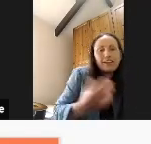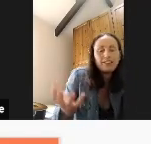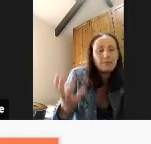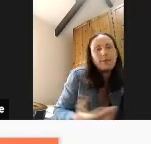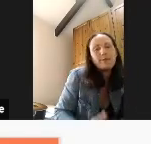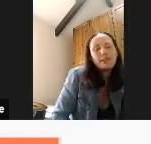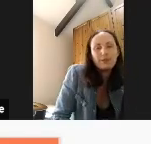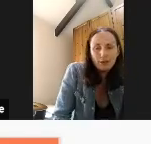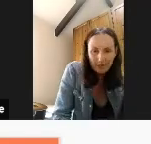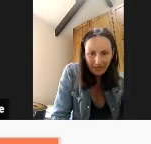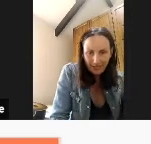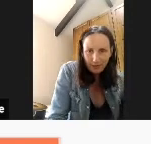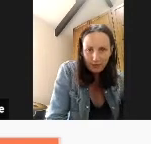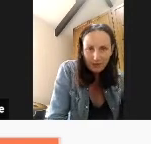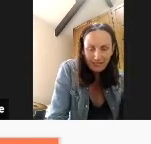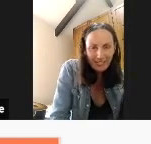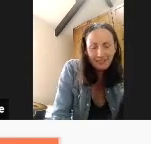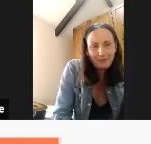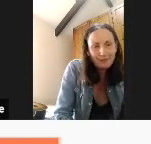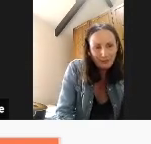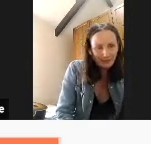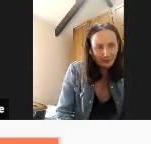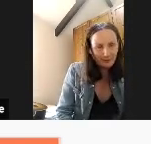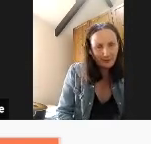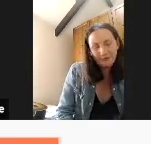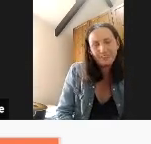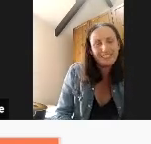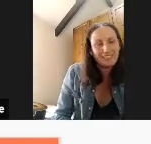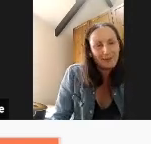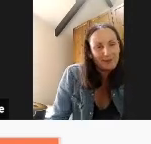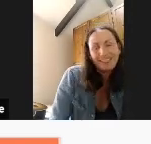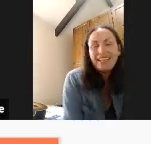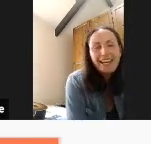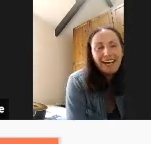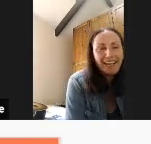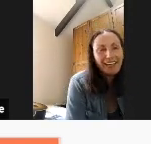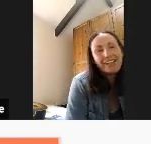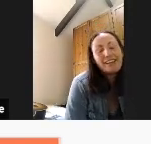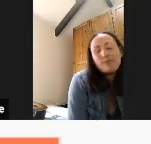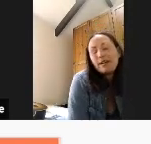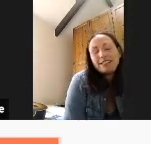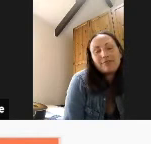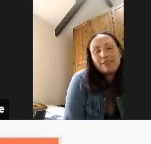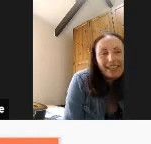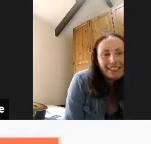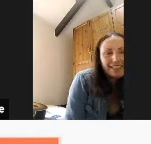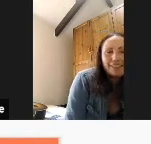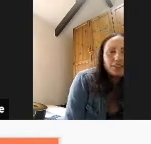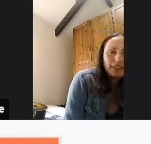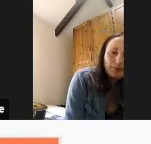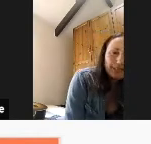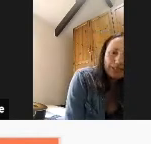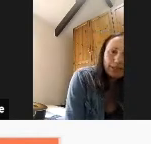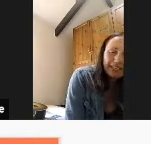The larder, maybe many of you know about it, and I'm not sure whether Kay was able to join this call, but hopefully she's about. But it's a fantastic